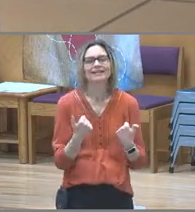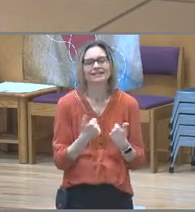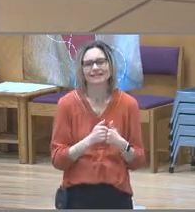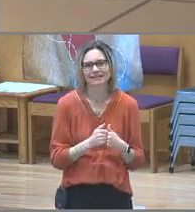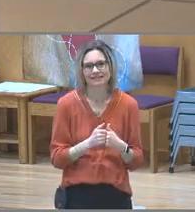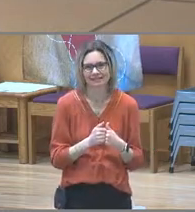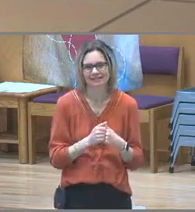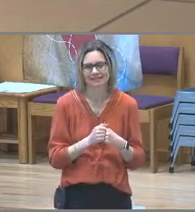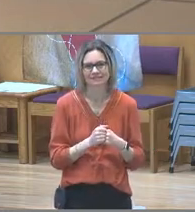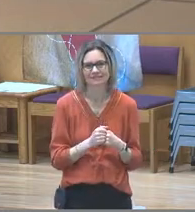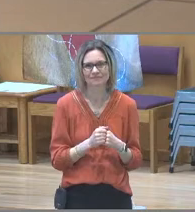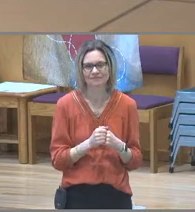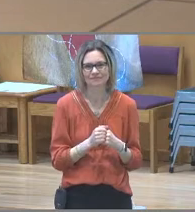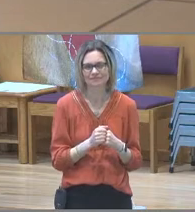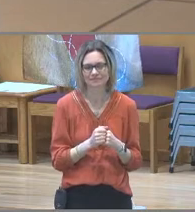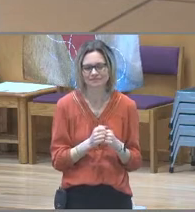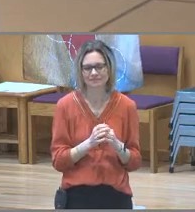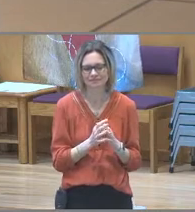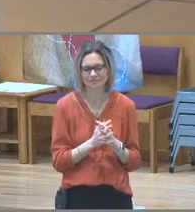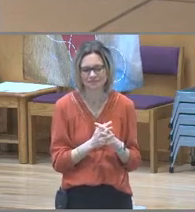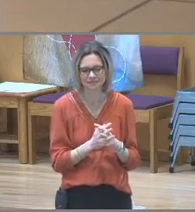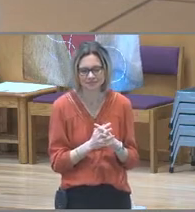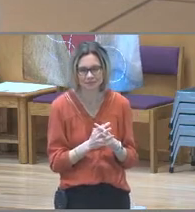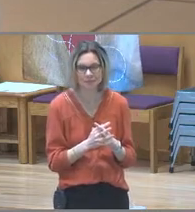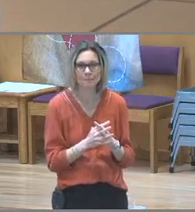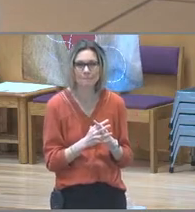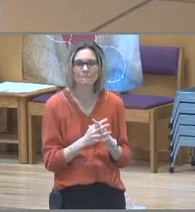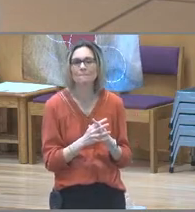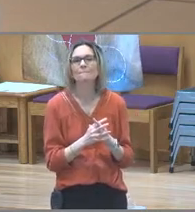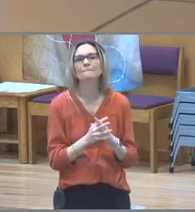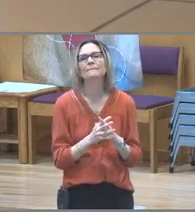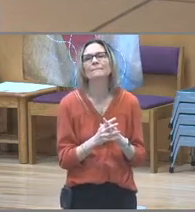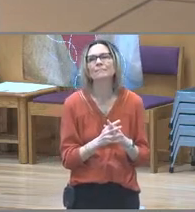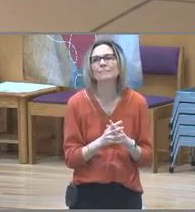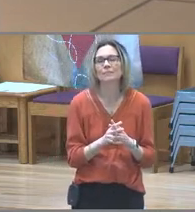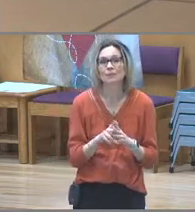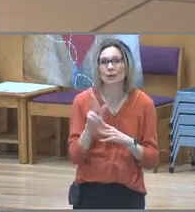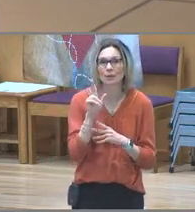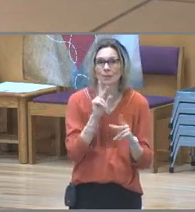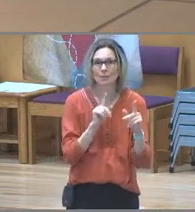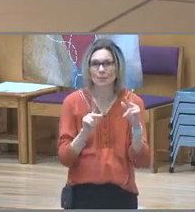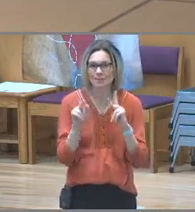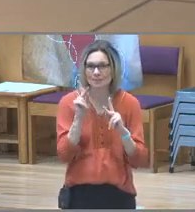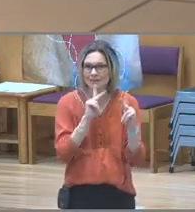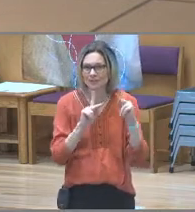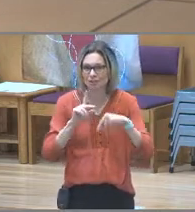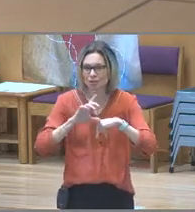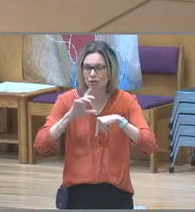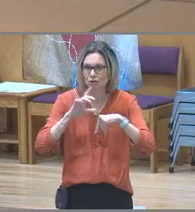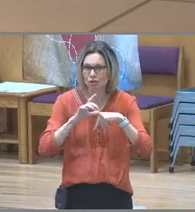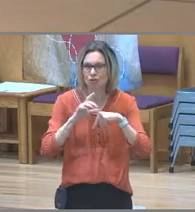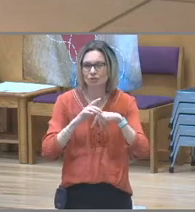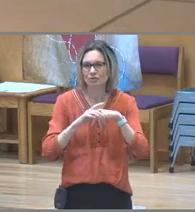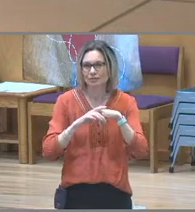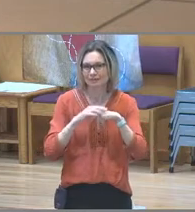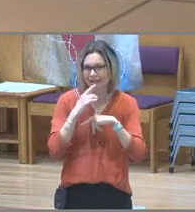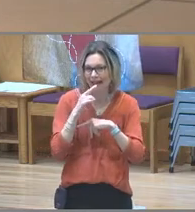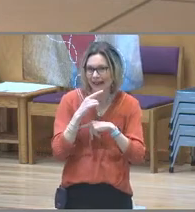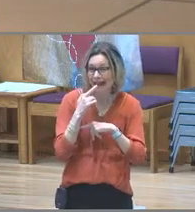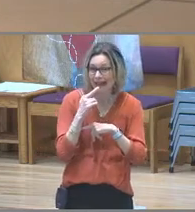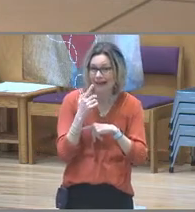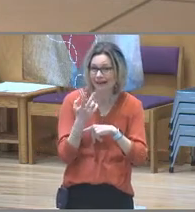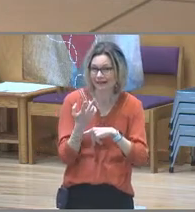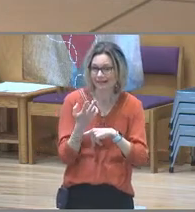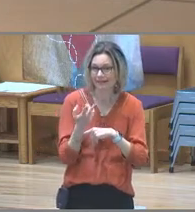risen. So that's why you hear the people in the church say, He is risen indeed. Hallelujah.